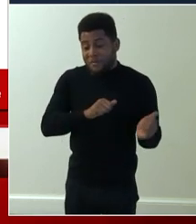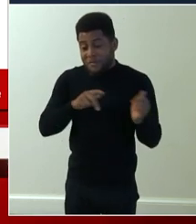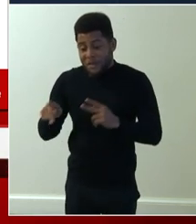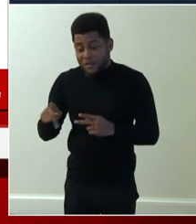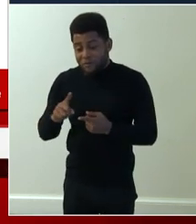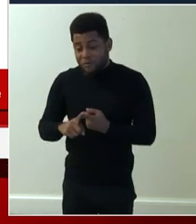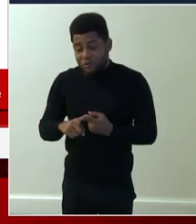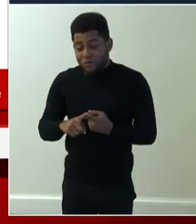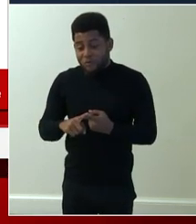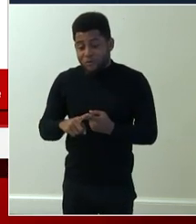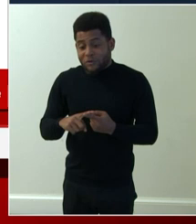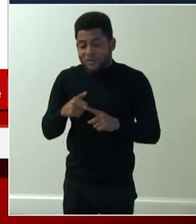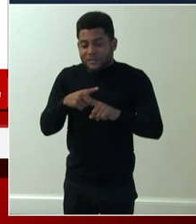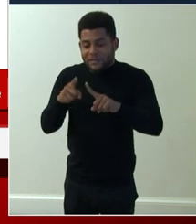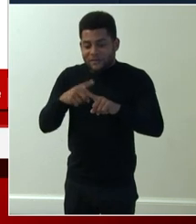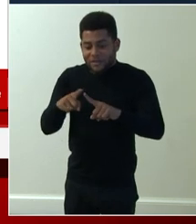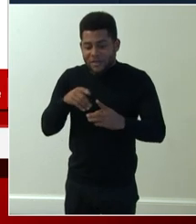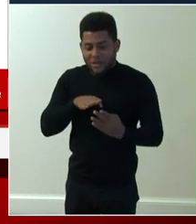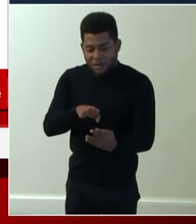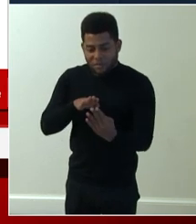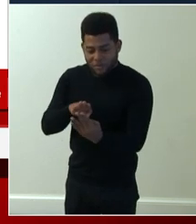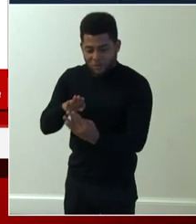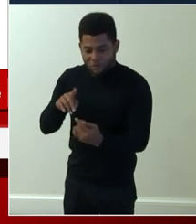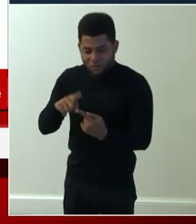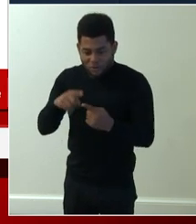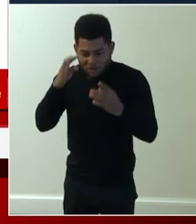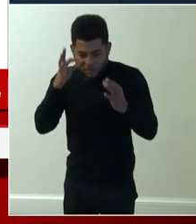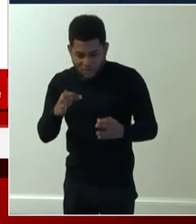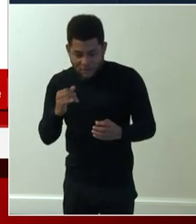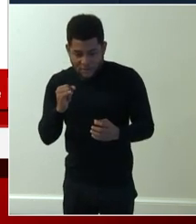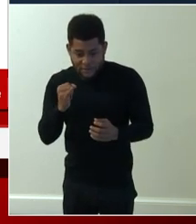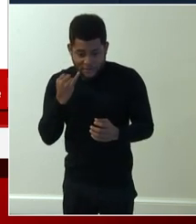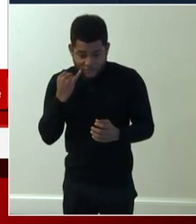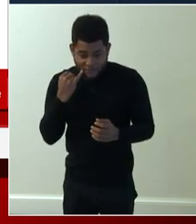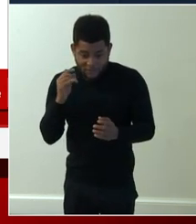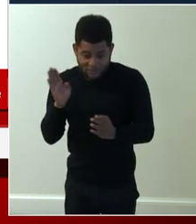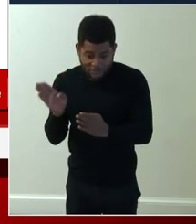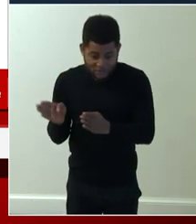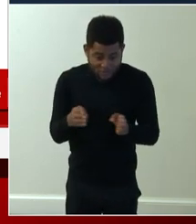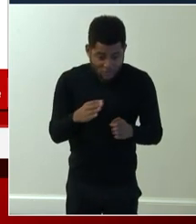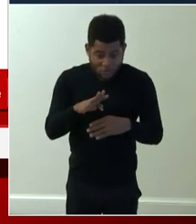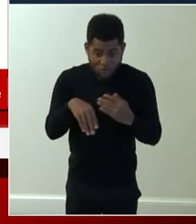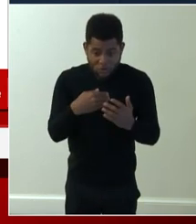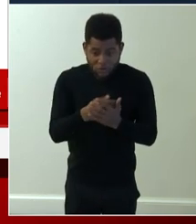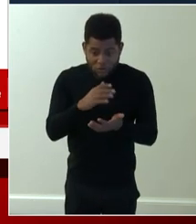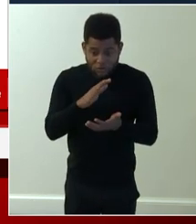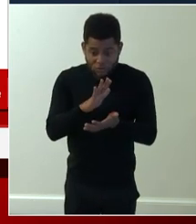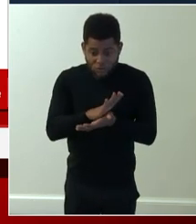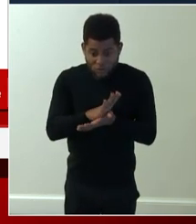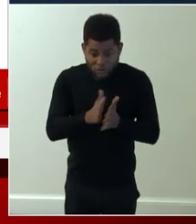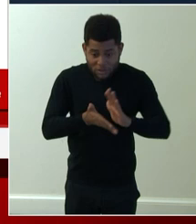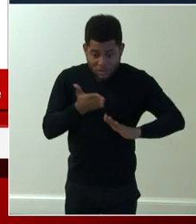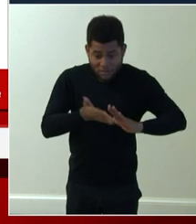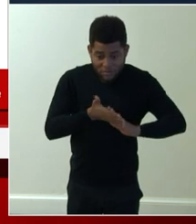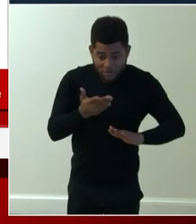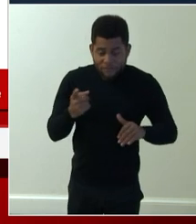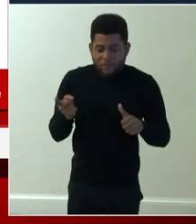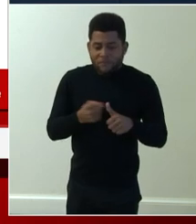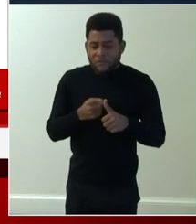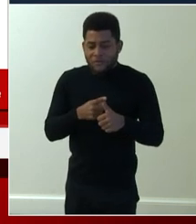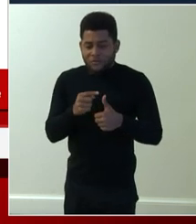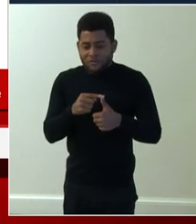approach to our review process to determine if there's a shift in the entire school operations. First and foremost, as we continue